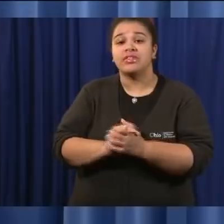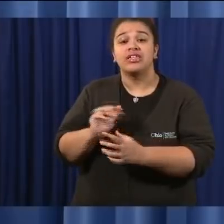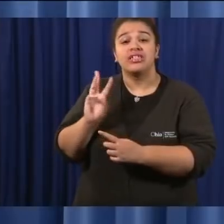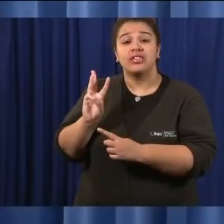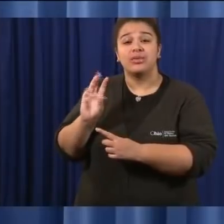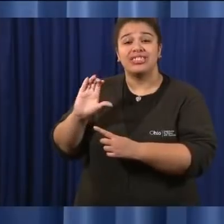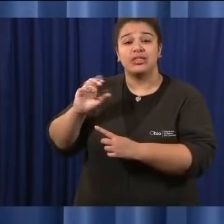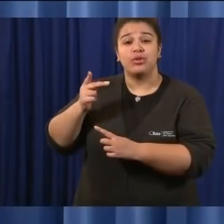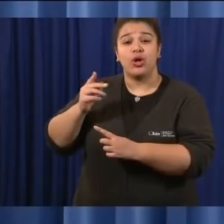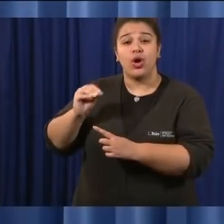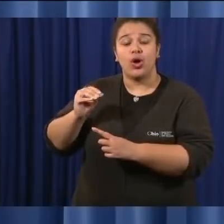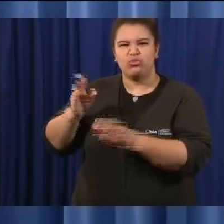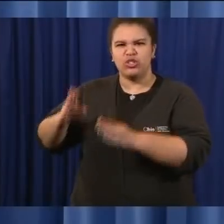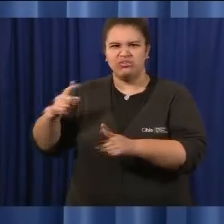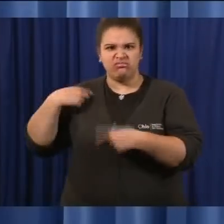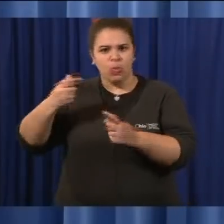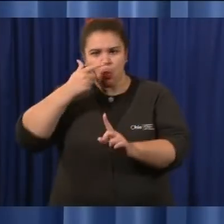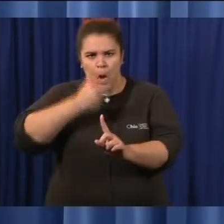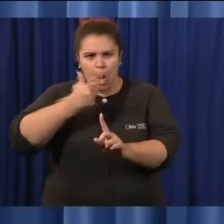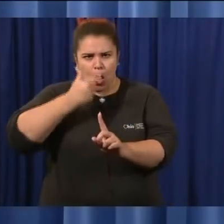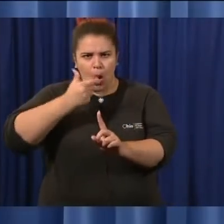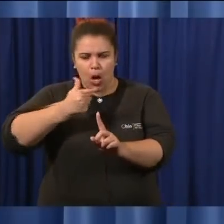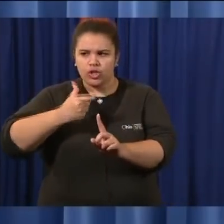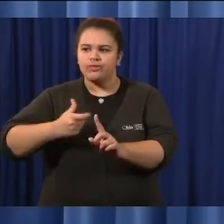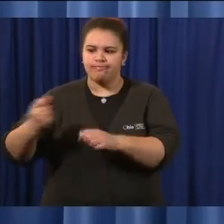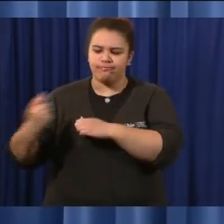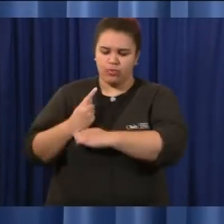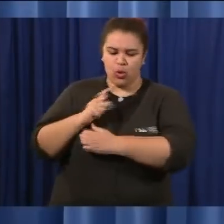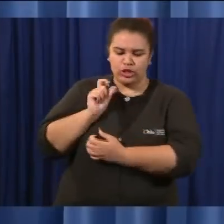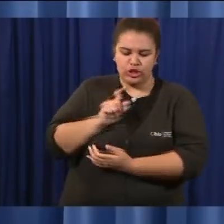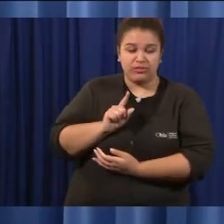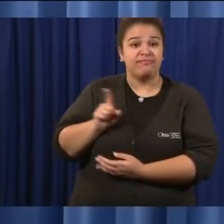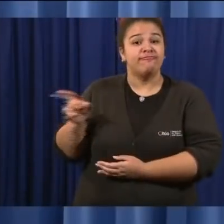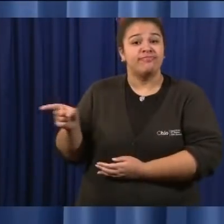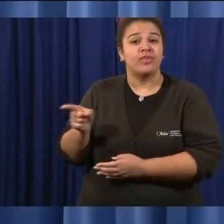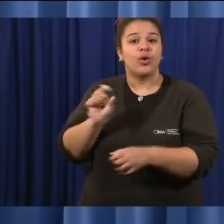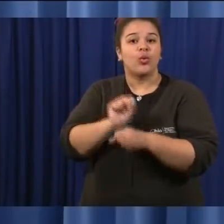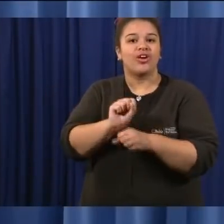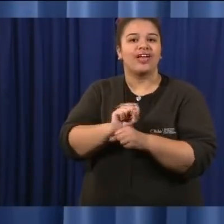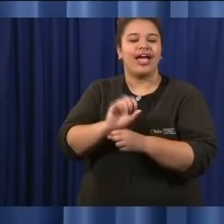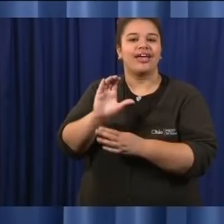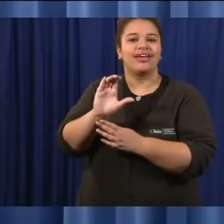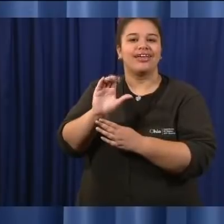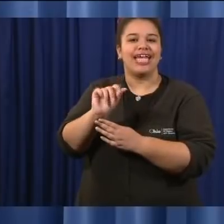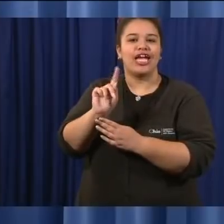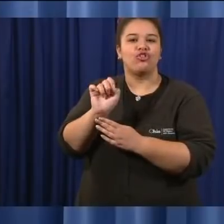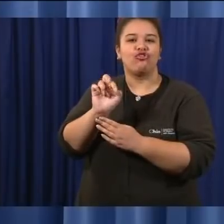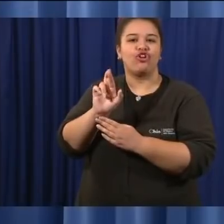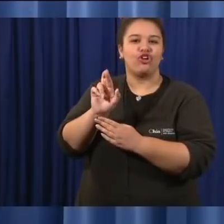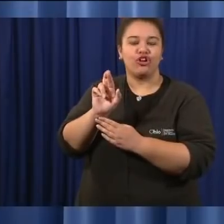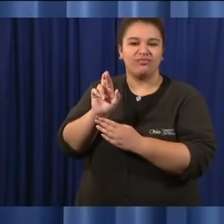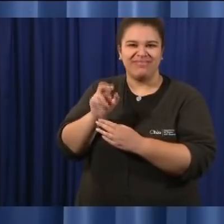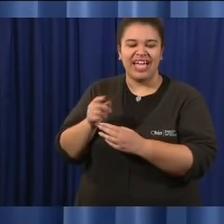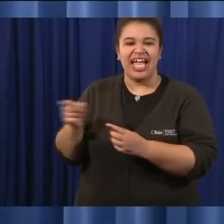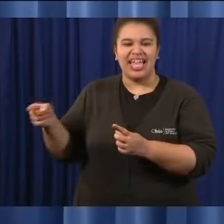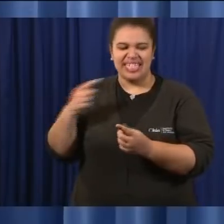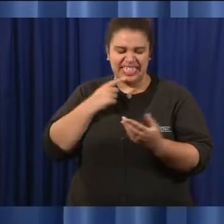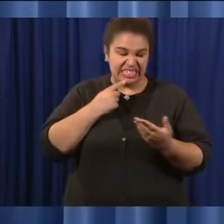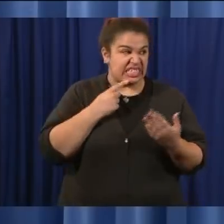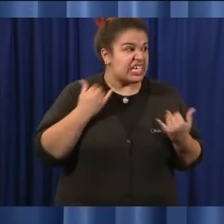WCPO viewer. This viewer works as a caterer and is now getting requests for parties ranging from 30 to 80